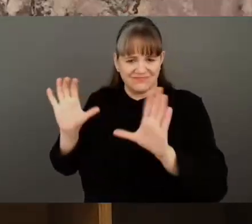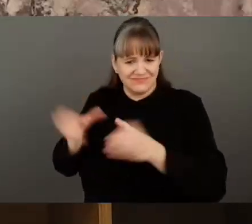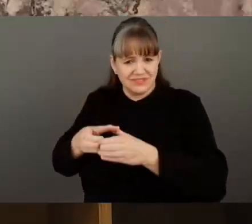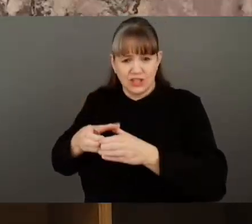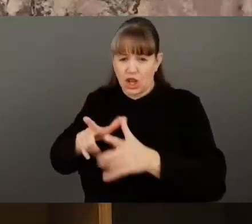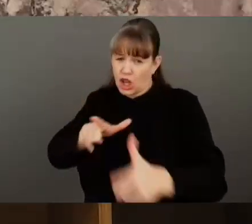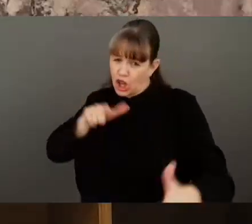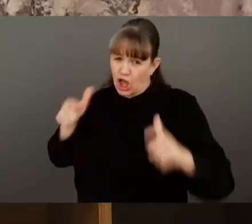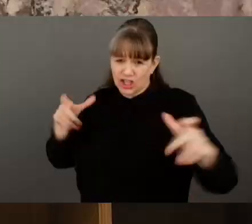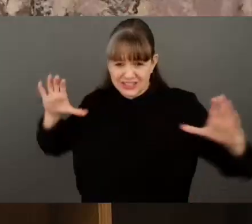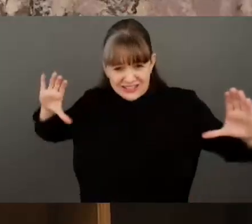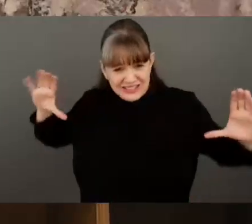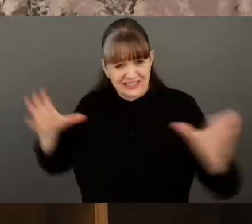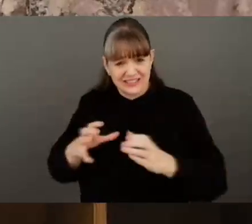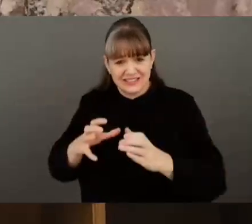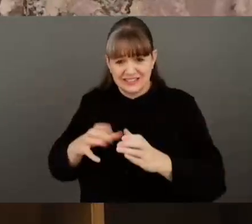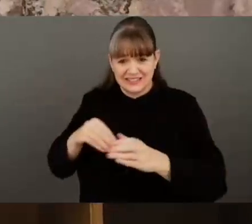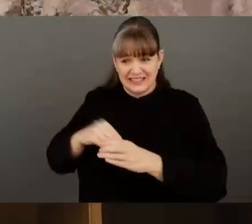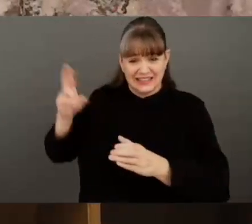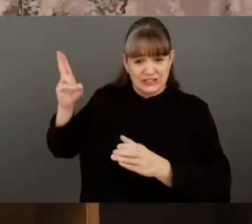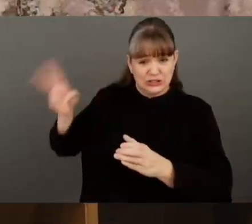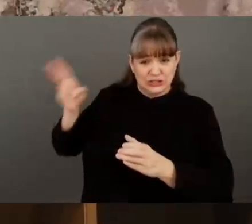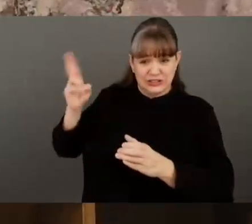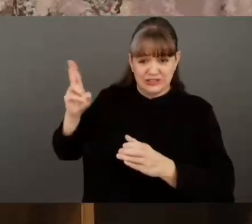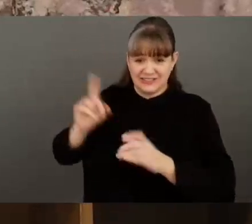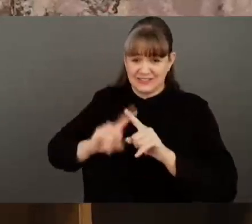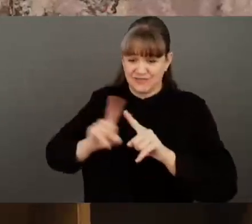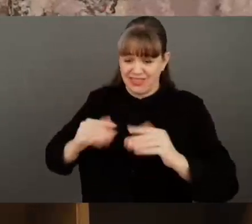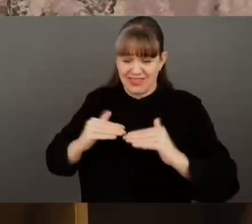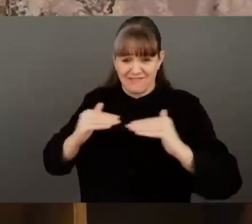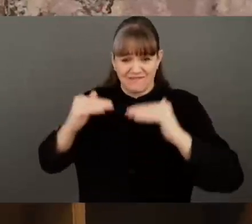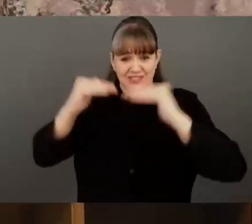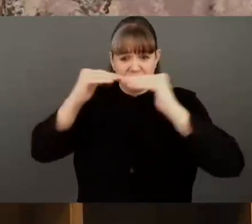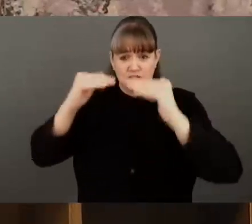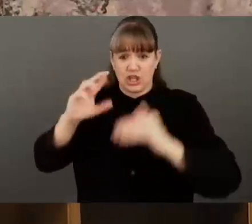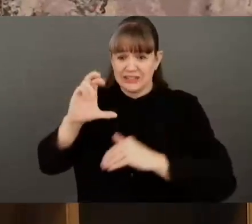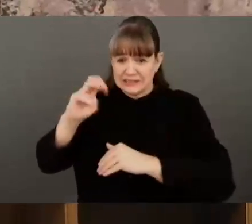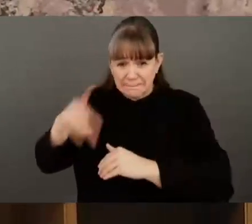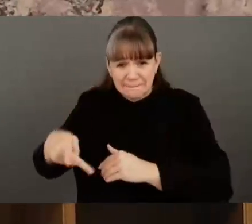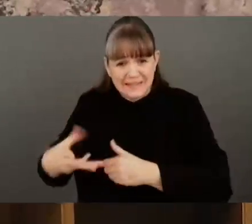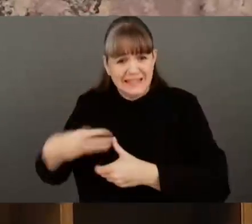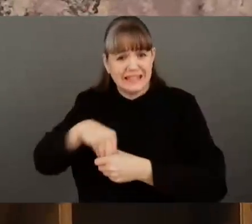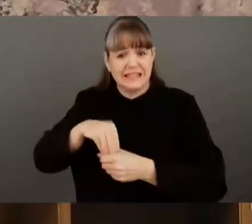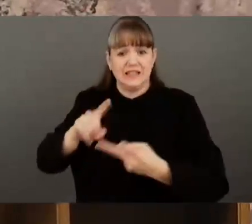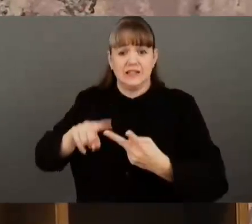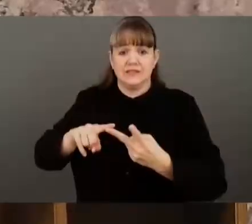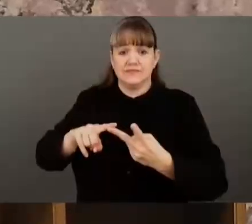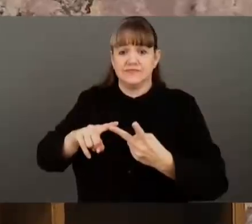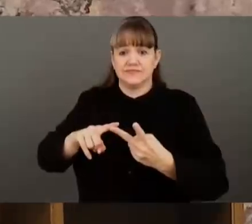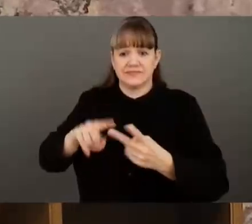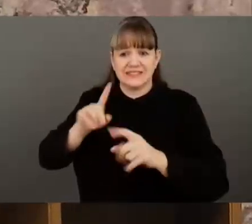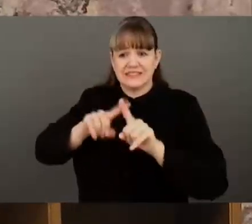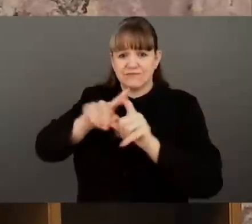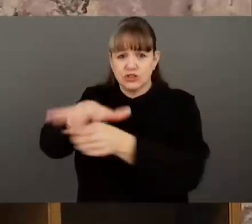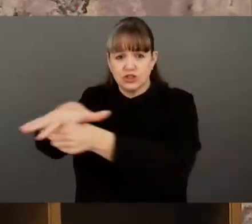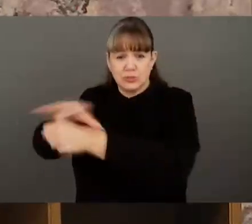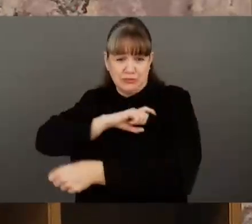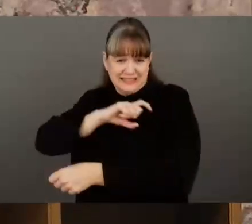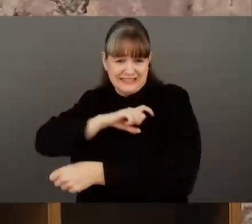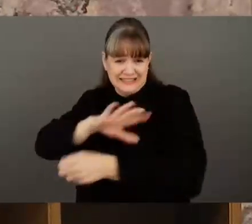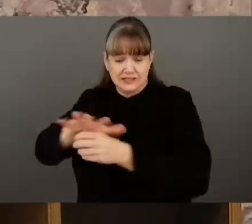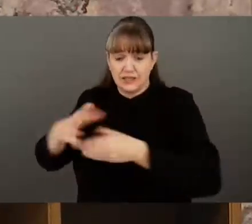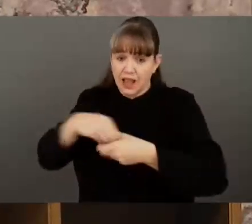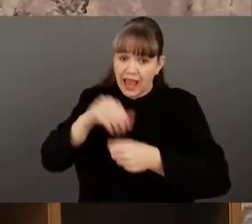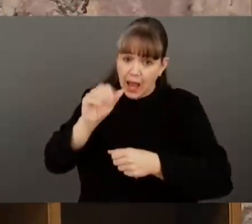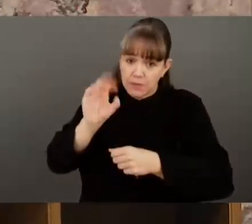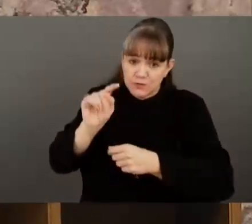all levels of the RCMP, police of jurisdiction, including Abbotsford. It includes the members from